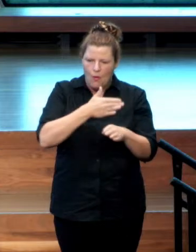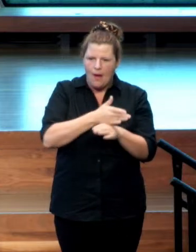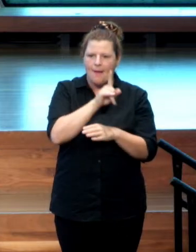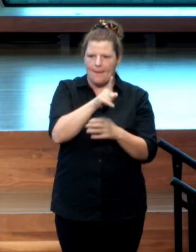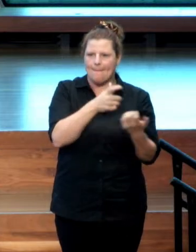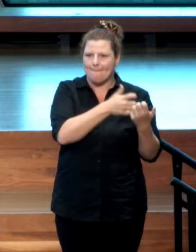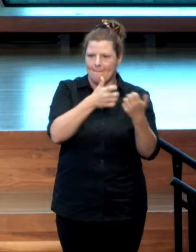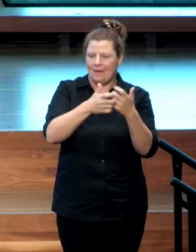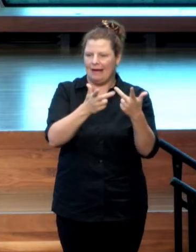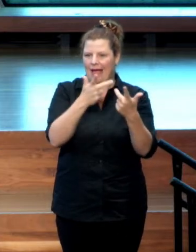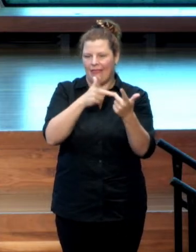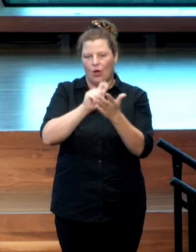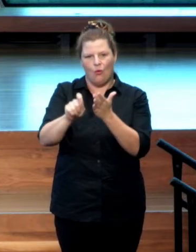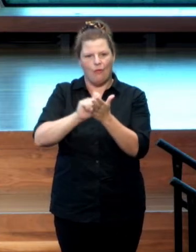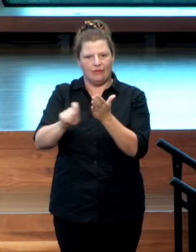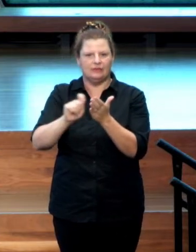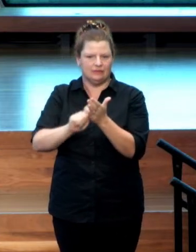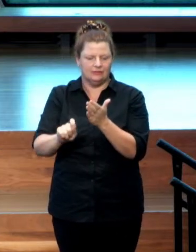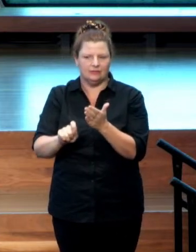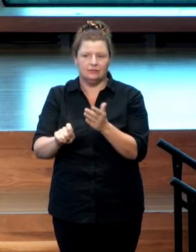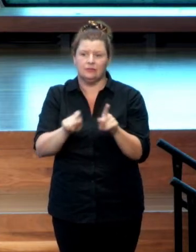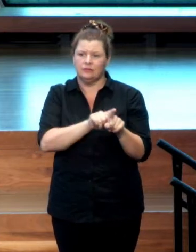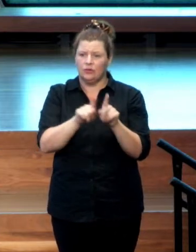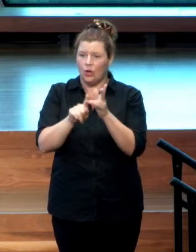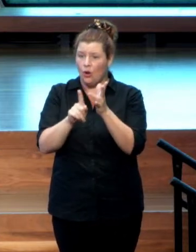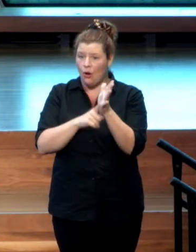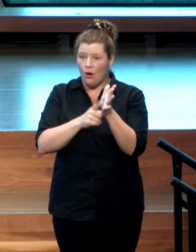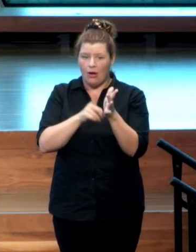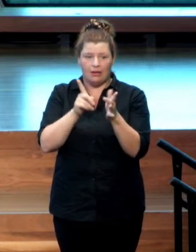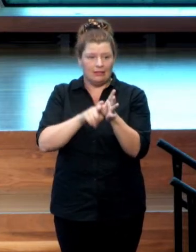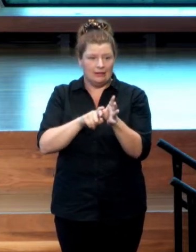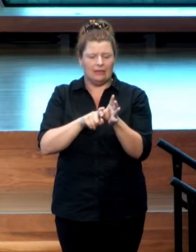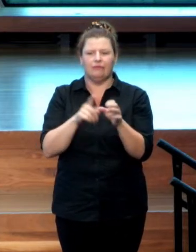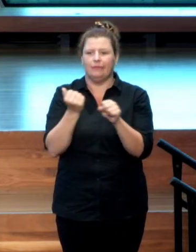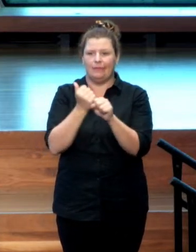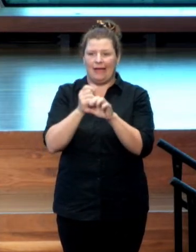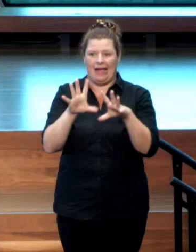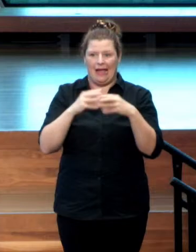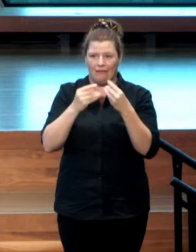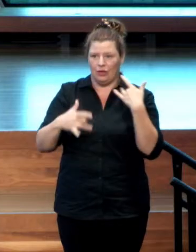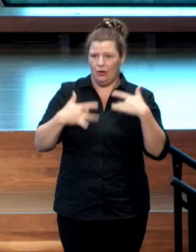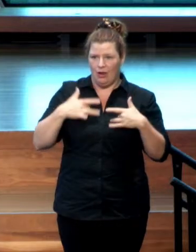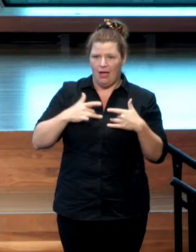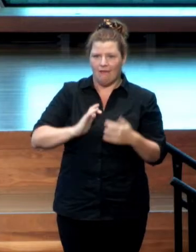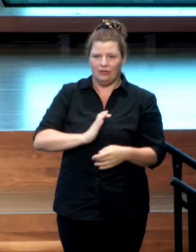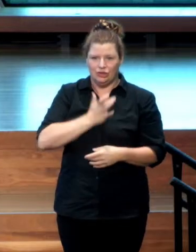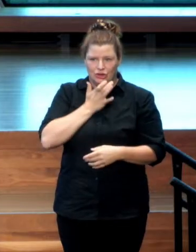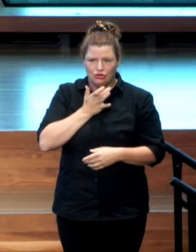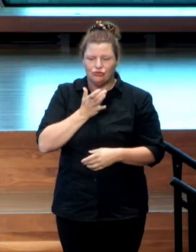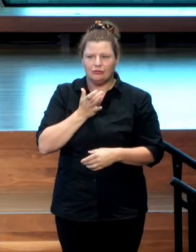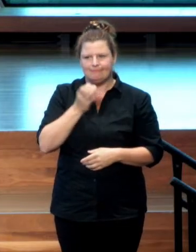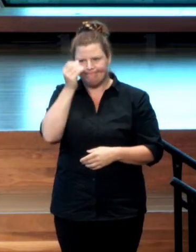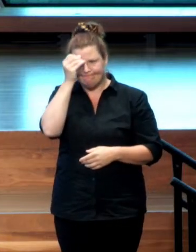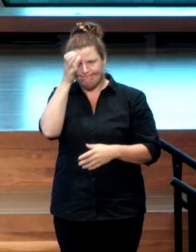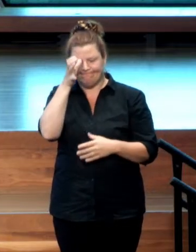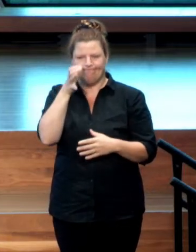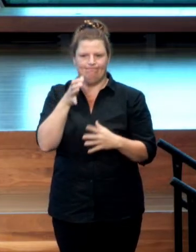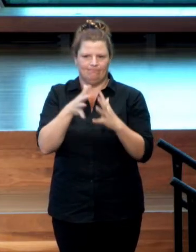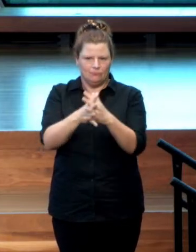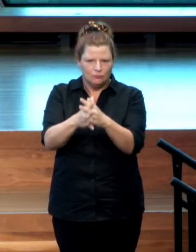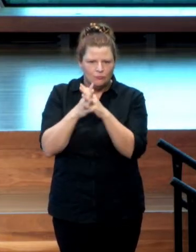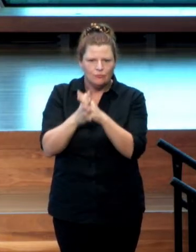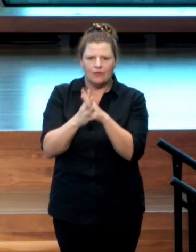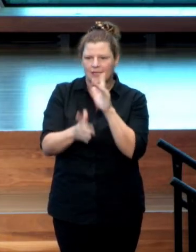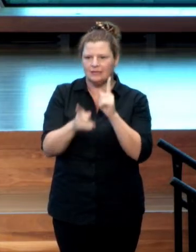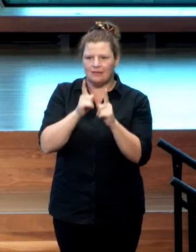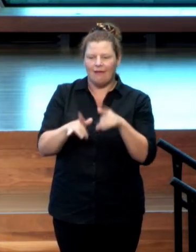many others. To Ollie for making everything in life interesting and intelligent and meaningful. I